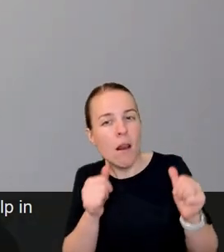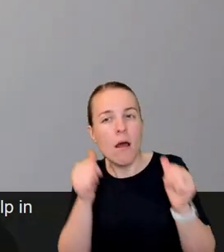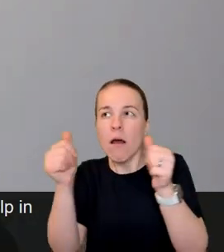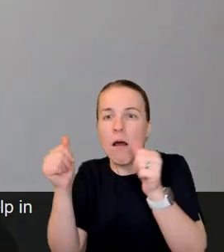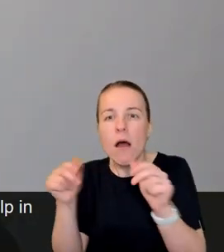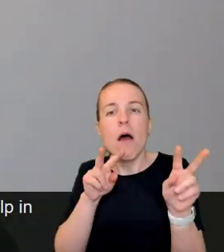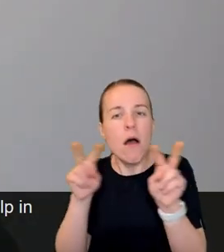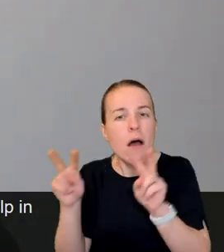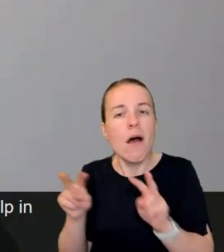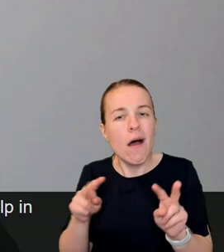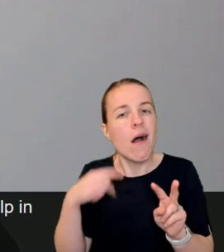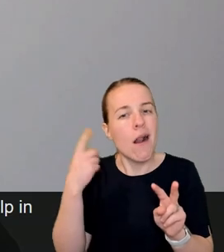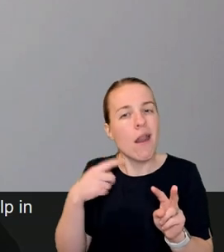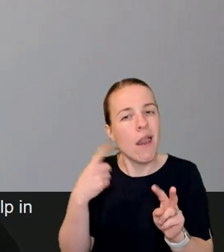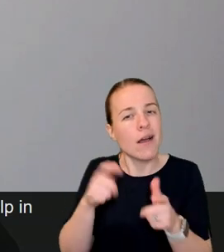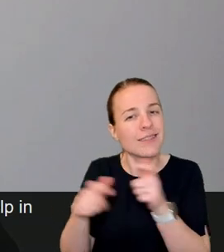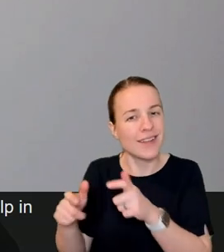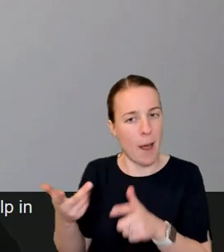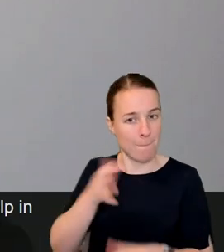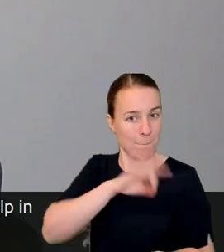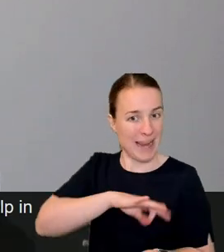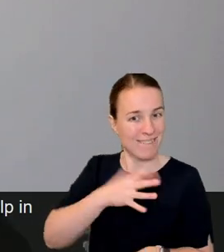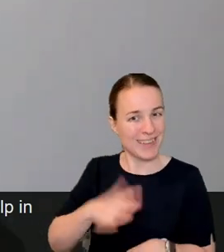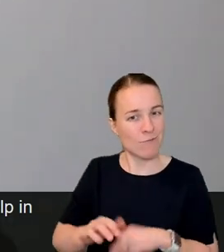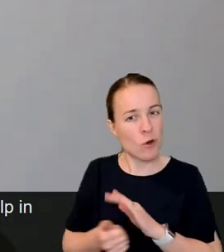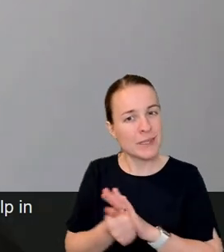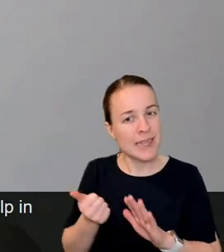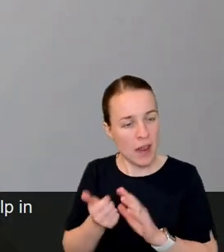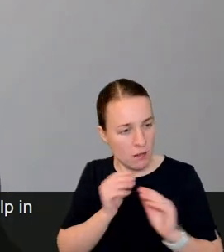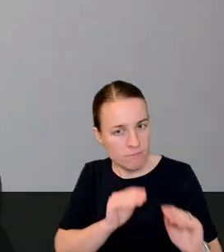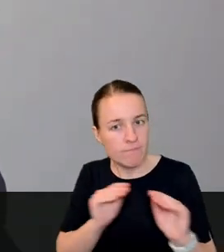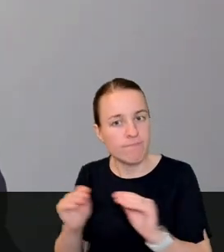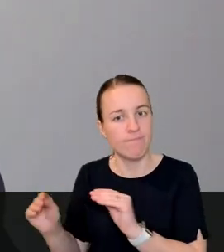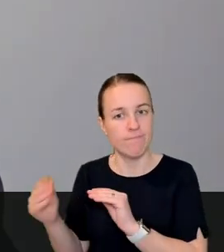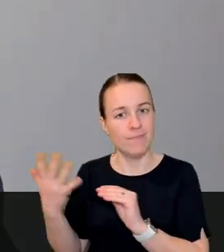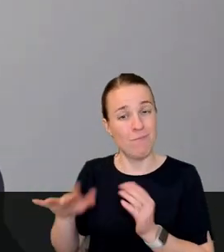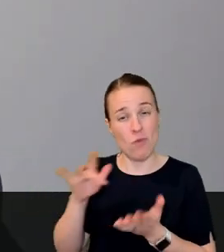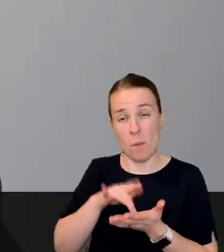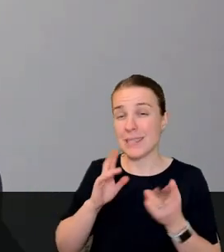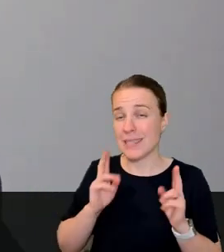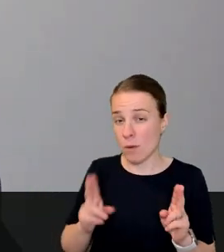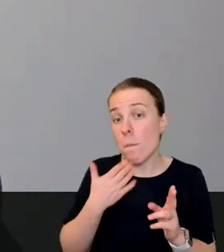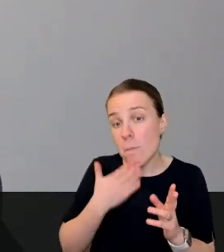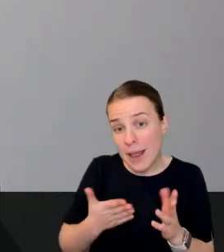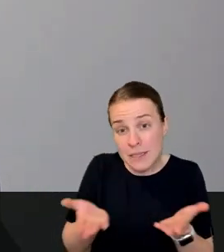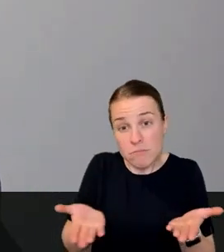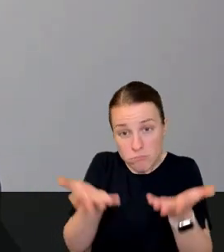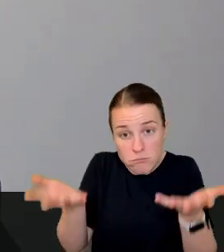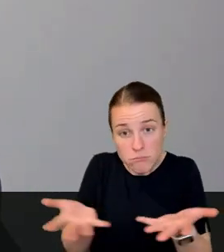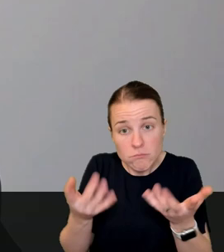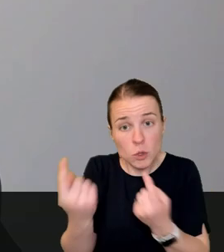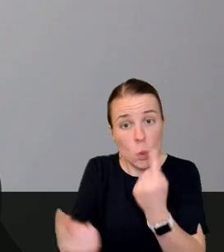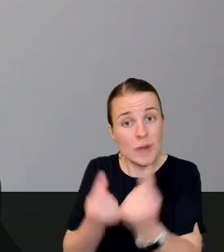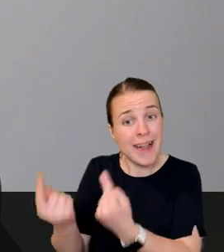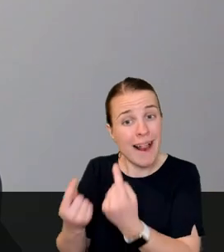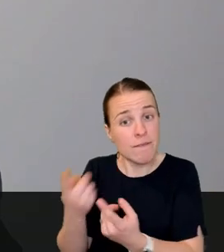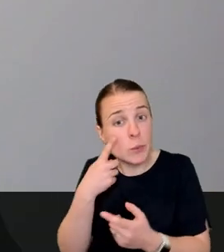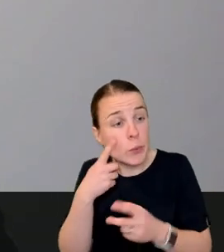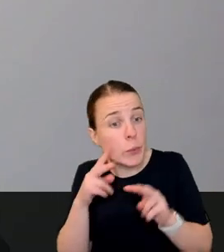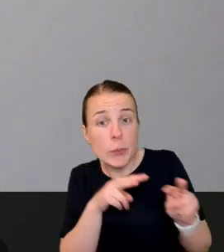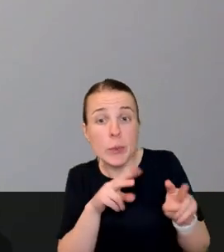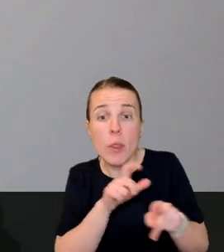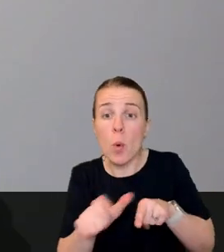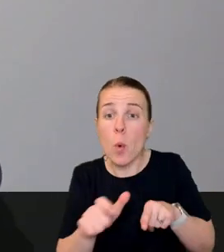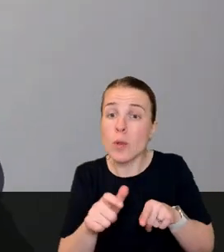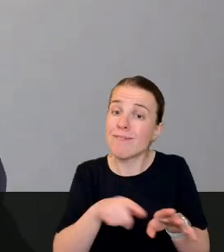from these skills that we're providing from City Hall. And please take advantage of some of these courses going forward.